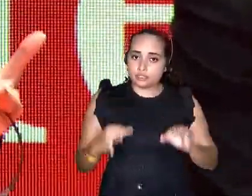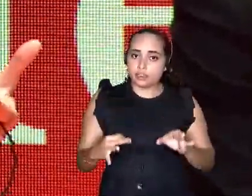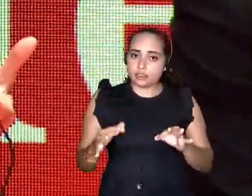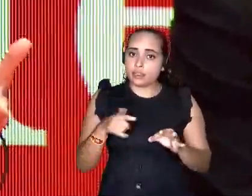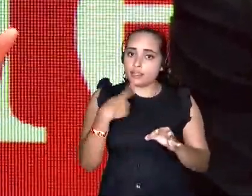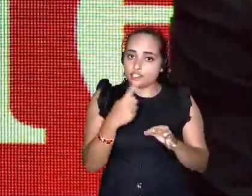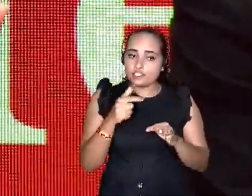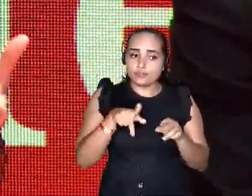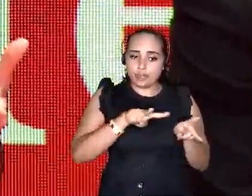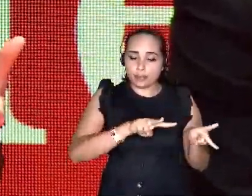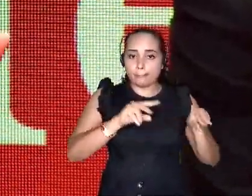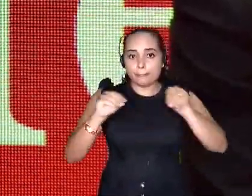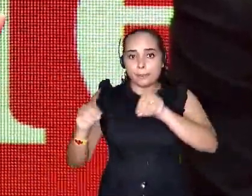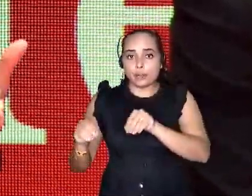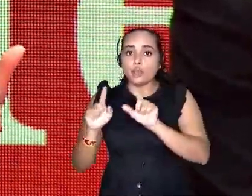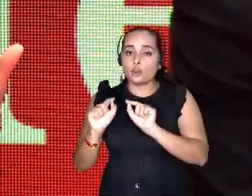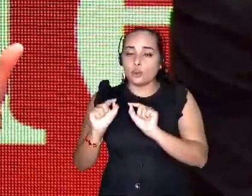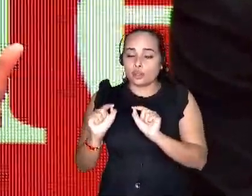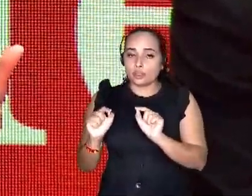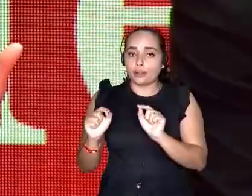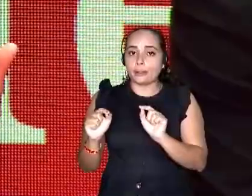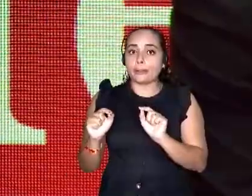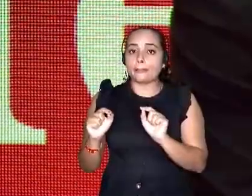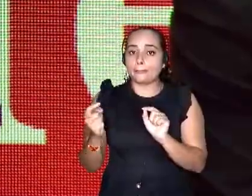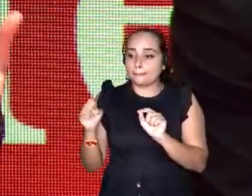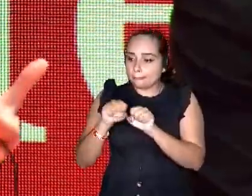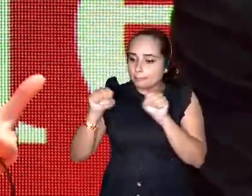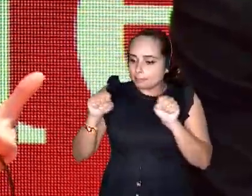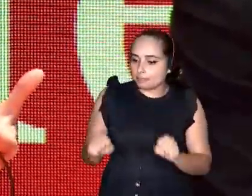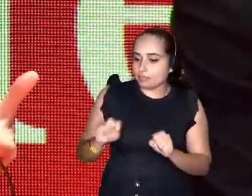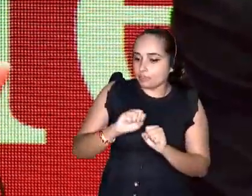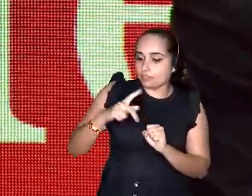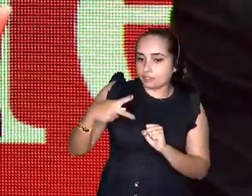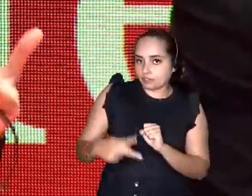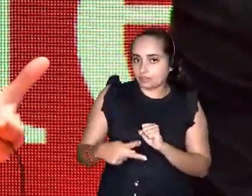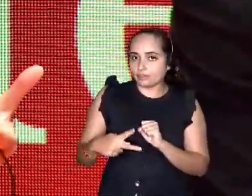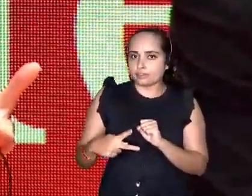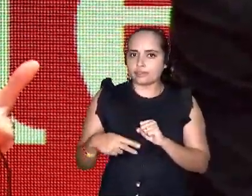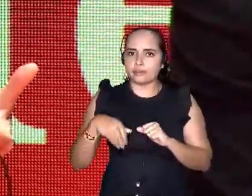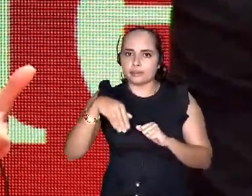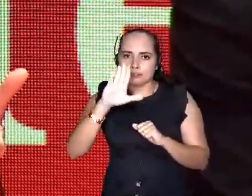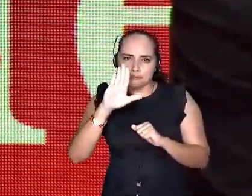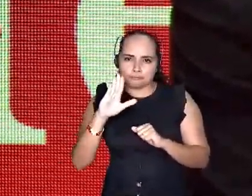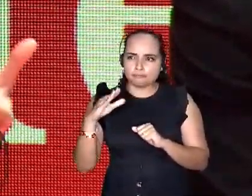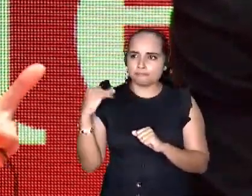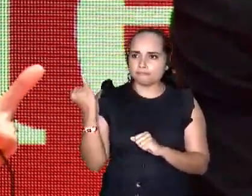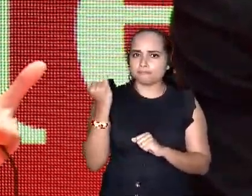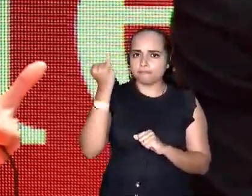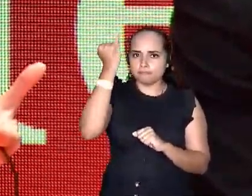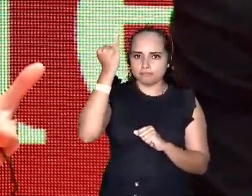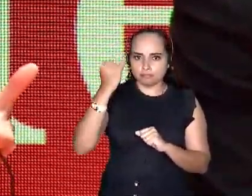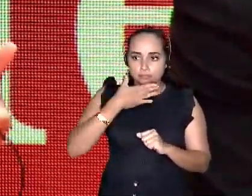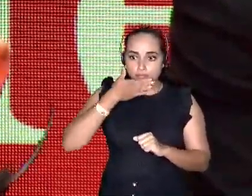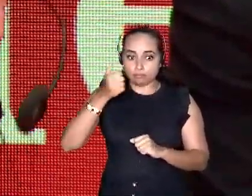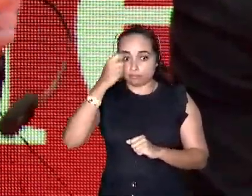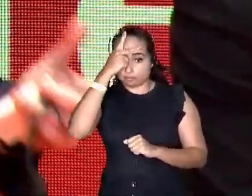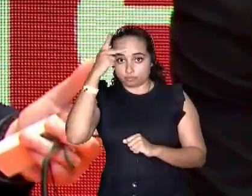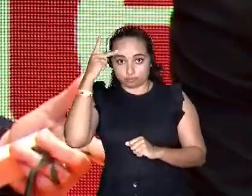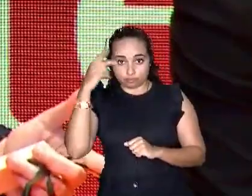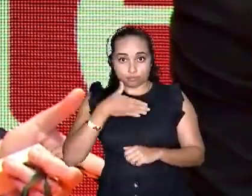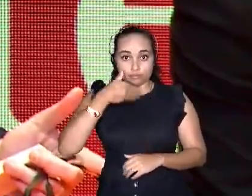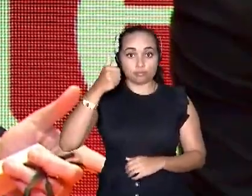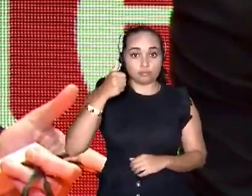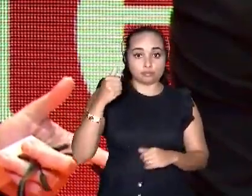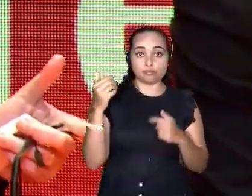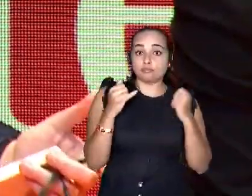to a much more efficient market-based operating system, great opportunities for our people, great opportunities for innovation technology, with